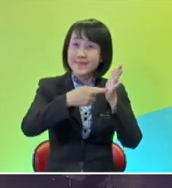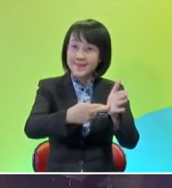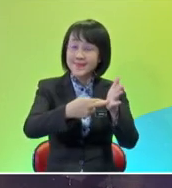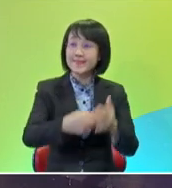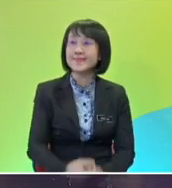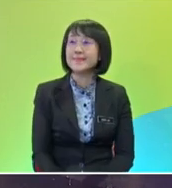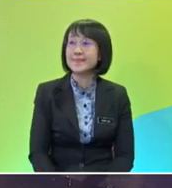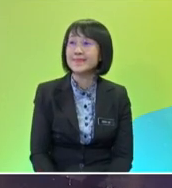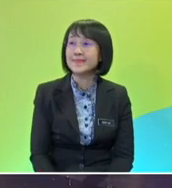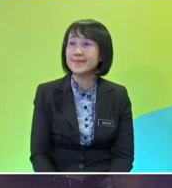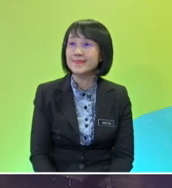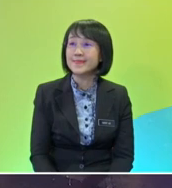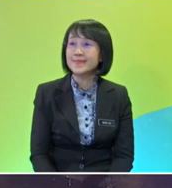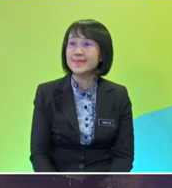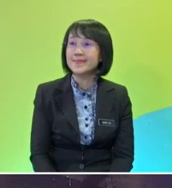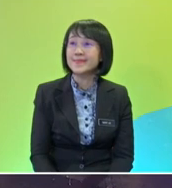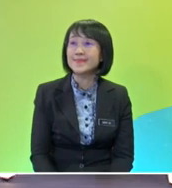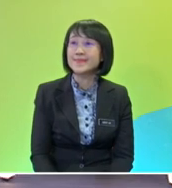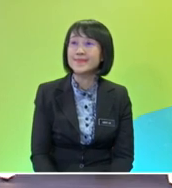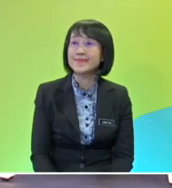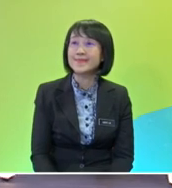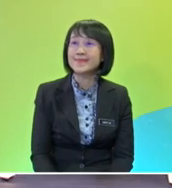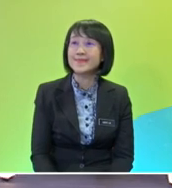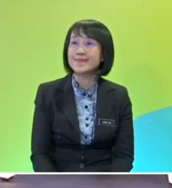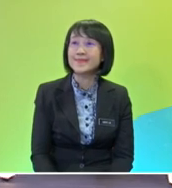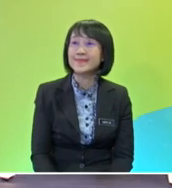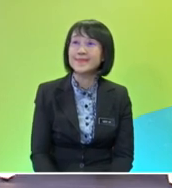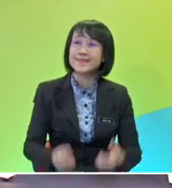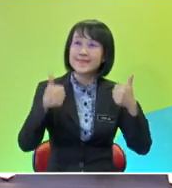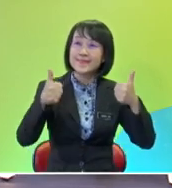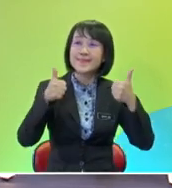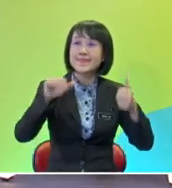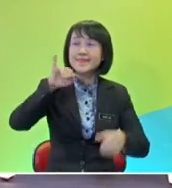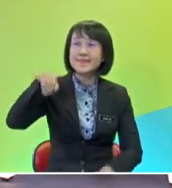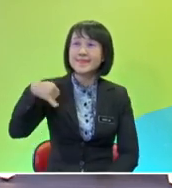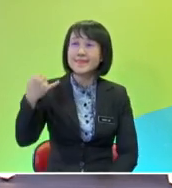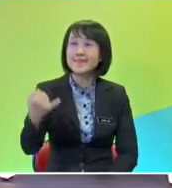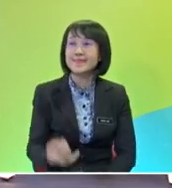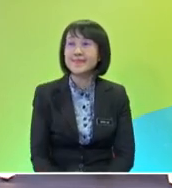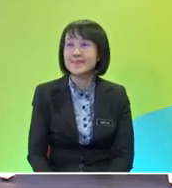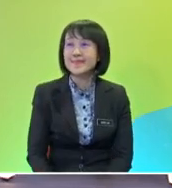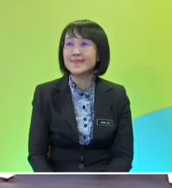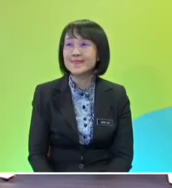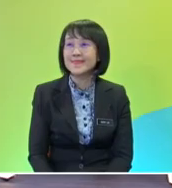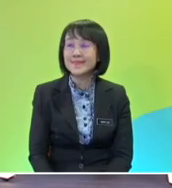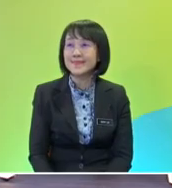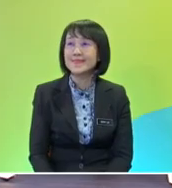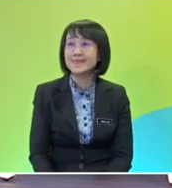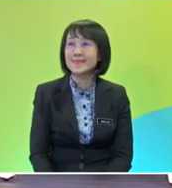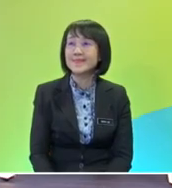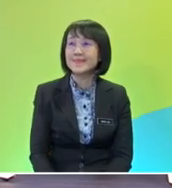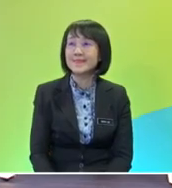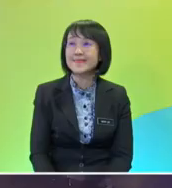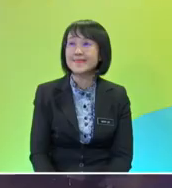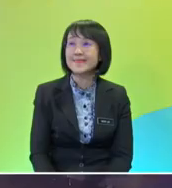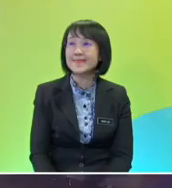I think she deserves the Bravo reward. Bravo, Jemima. And I love that she has good points as well. They're very strong.